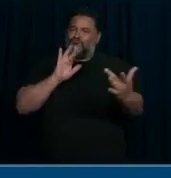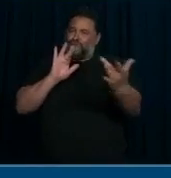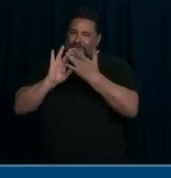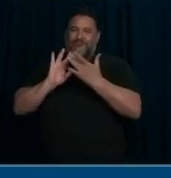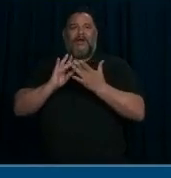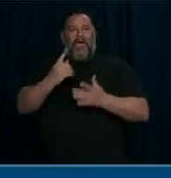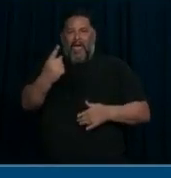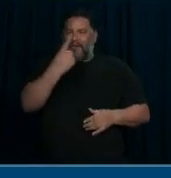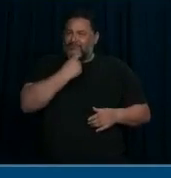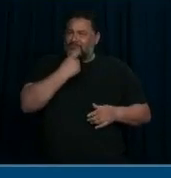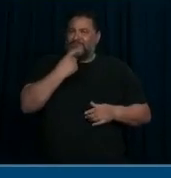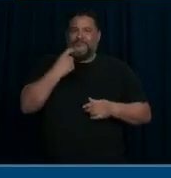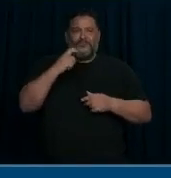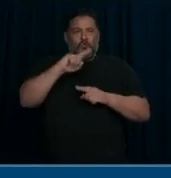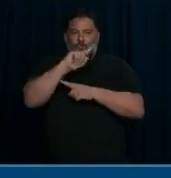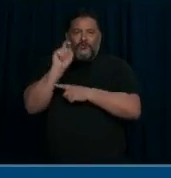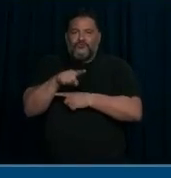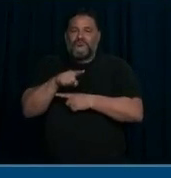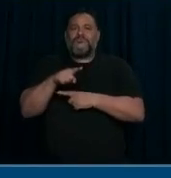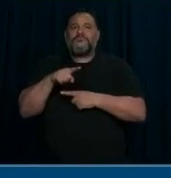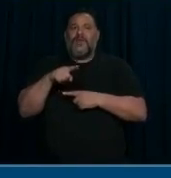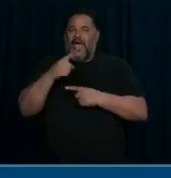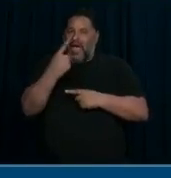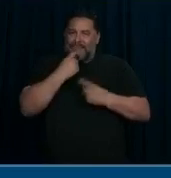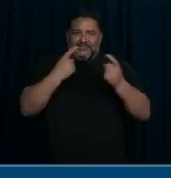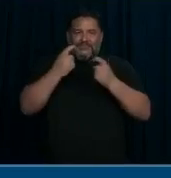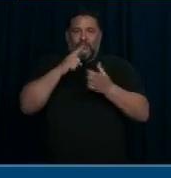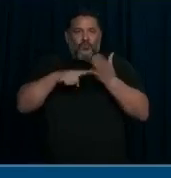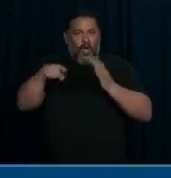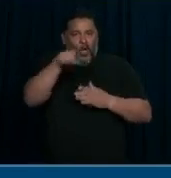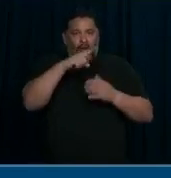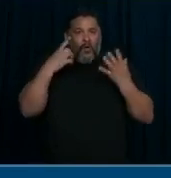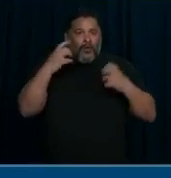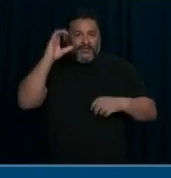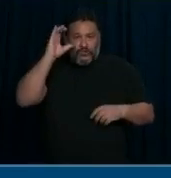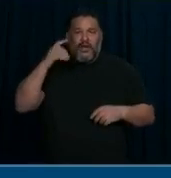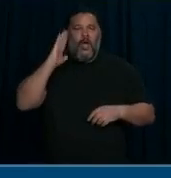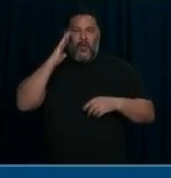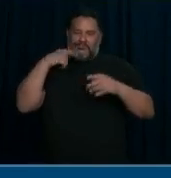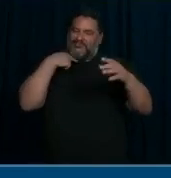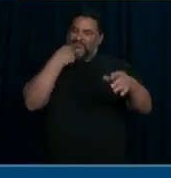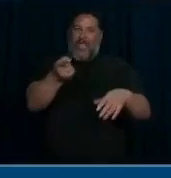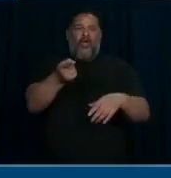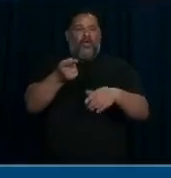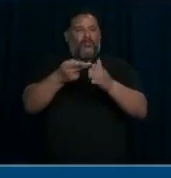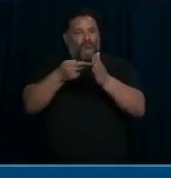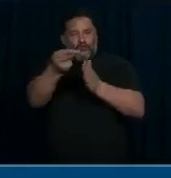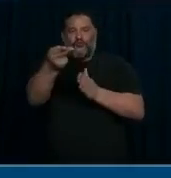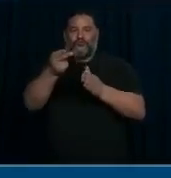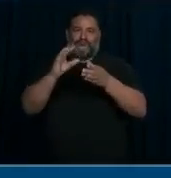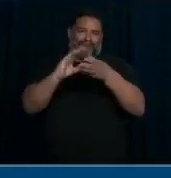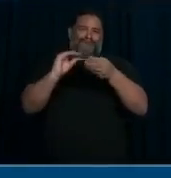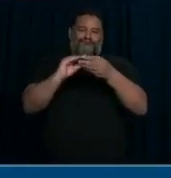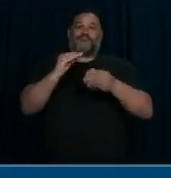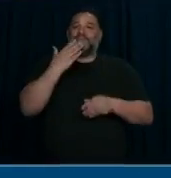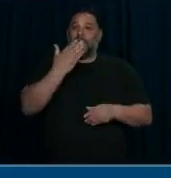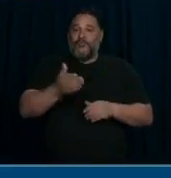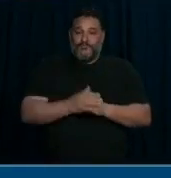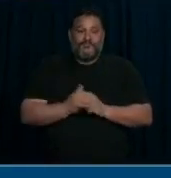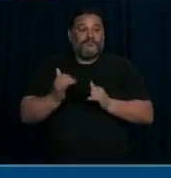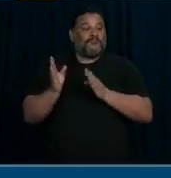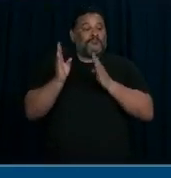a question. Ask what you want to hear, because I will tell you the truth. Thank you. And Mr. Andre Cherney, 2